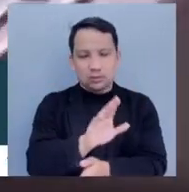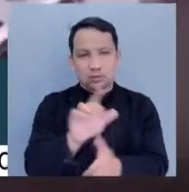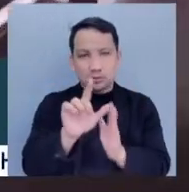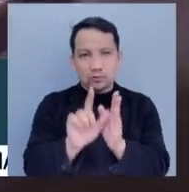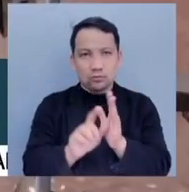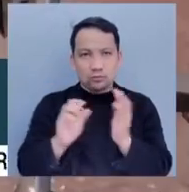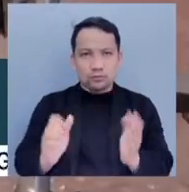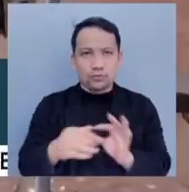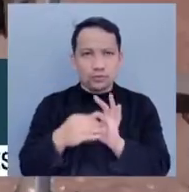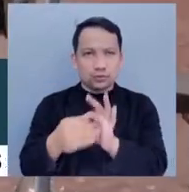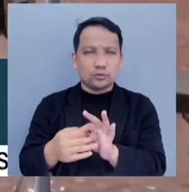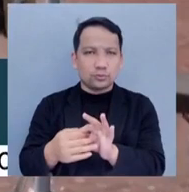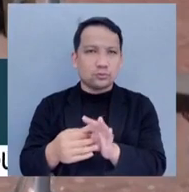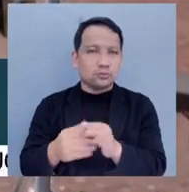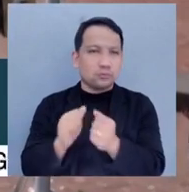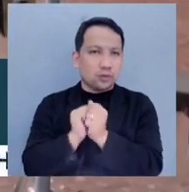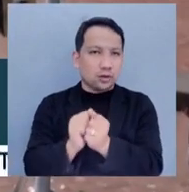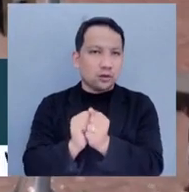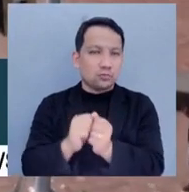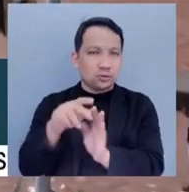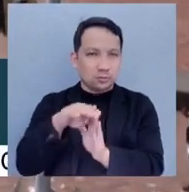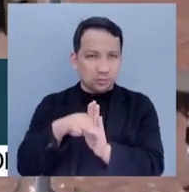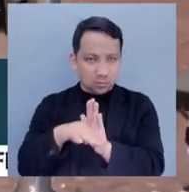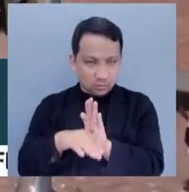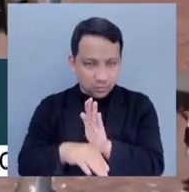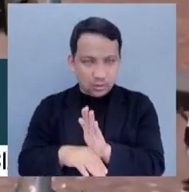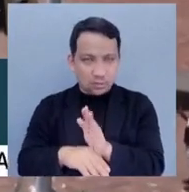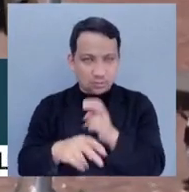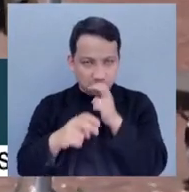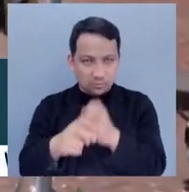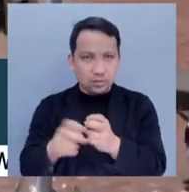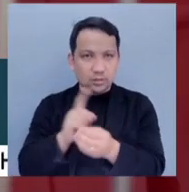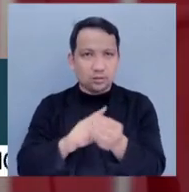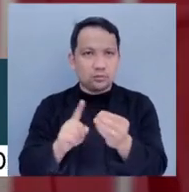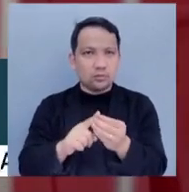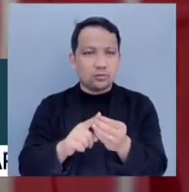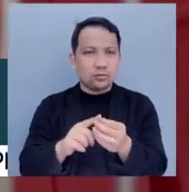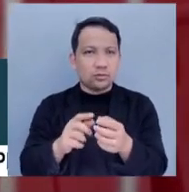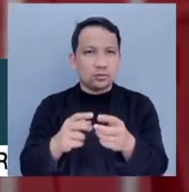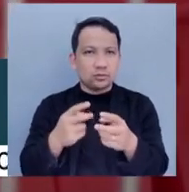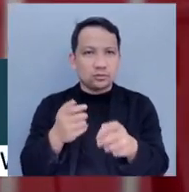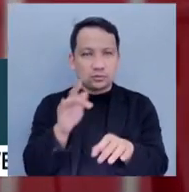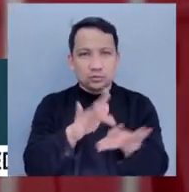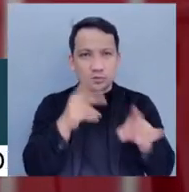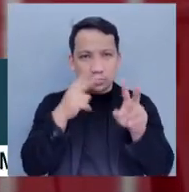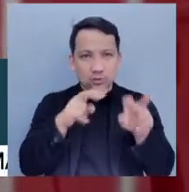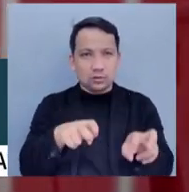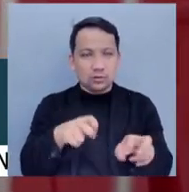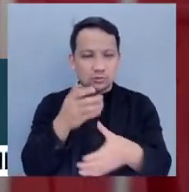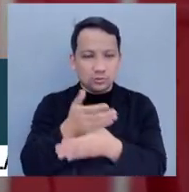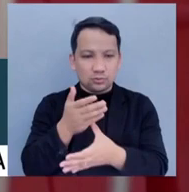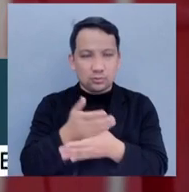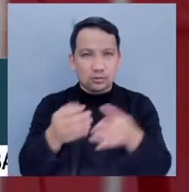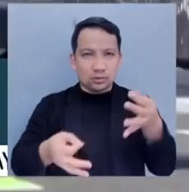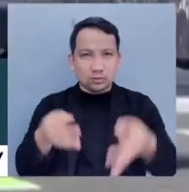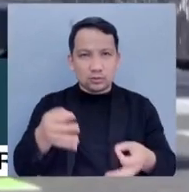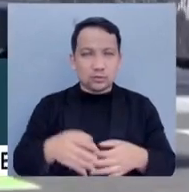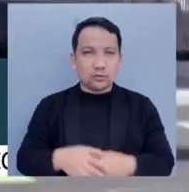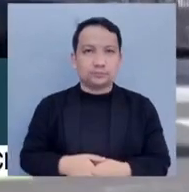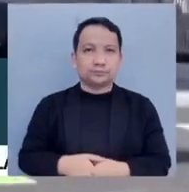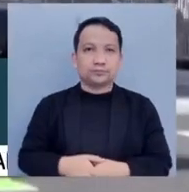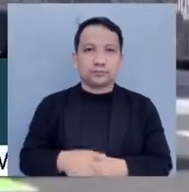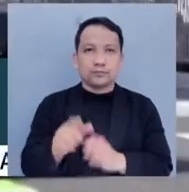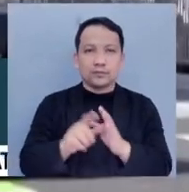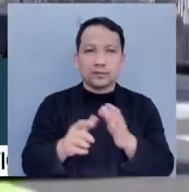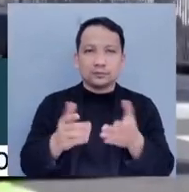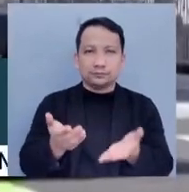sets out release terms, including restrictions on intimidating witnesses and obstructing justice. Prosecutors have